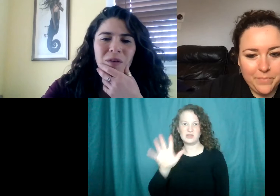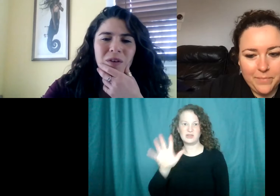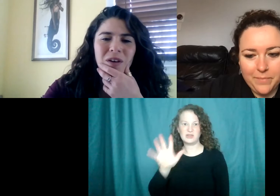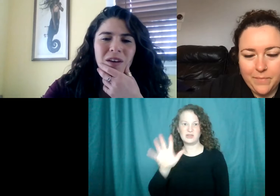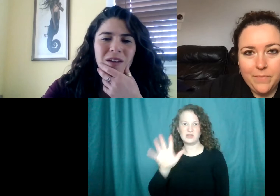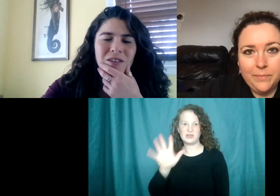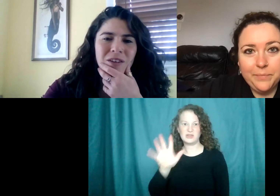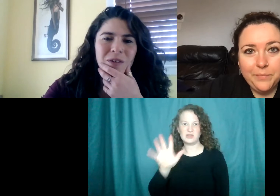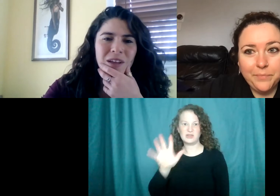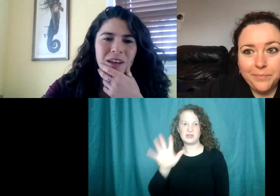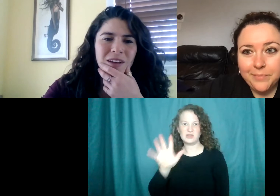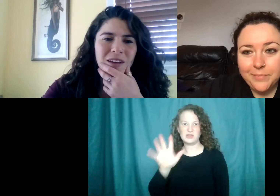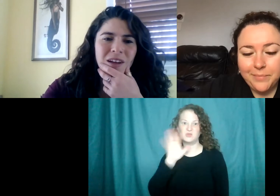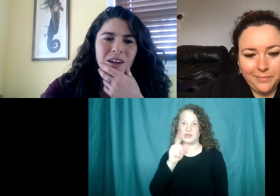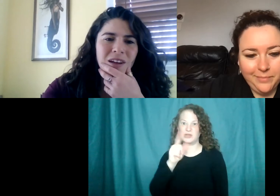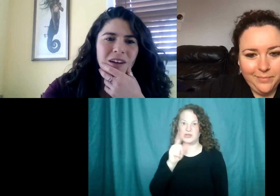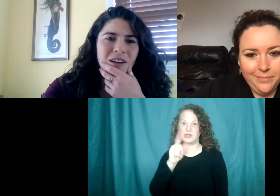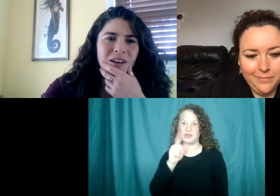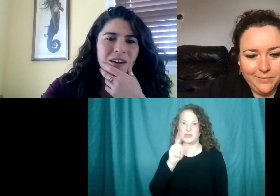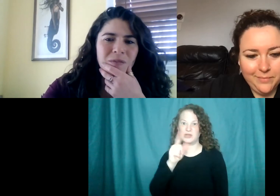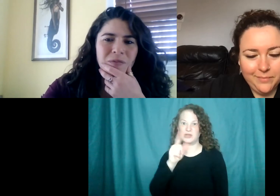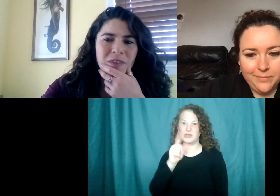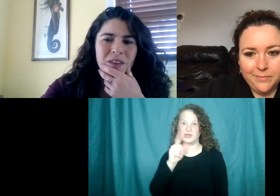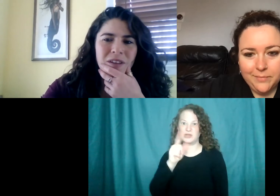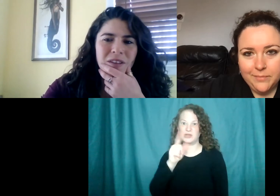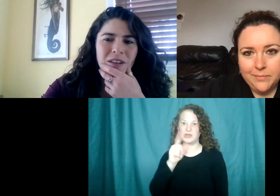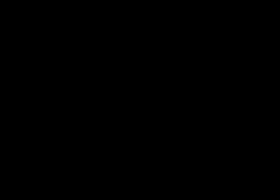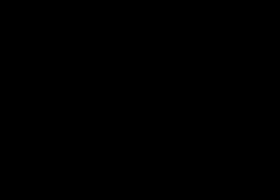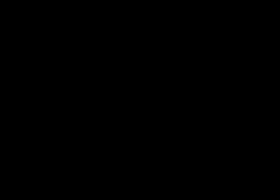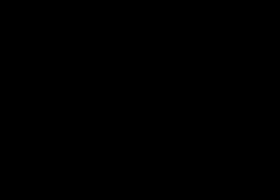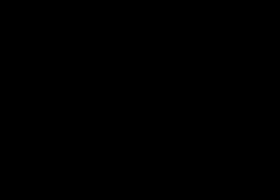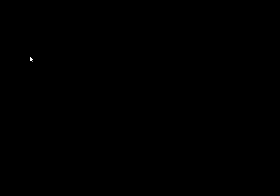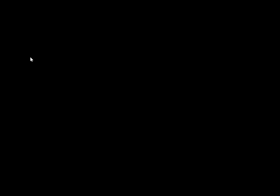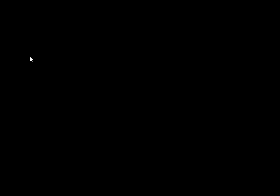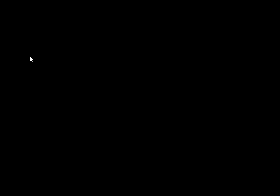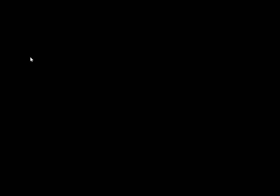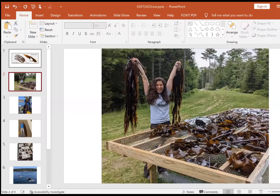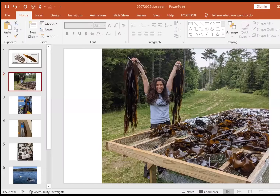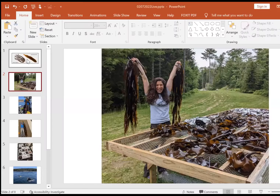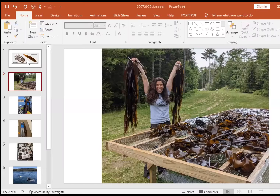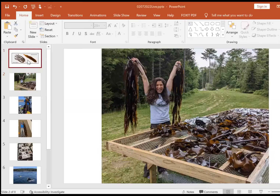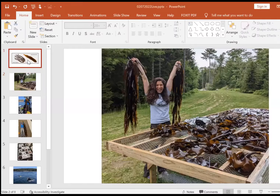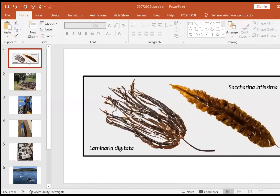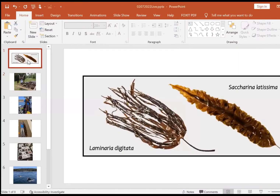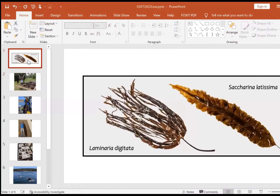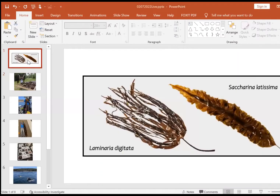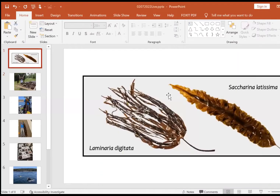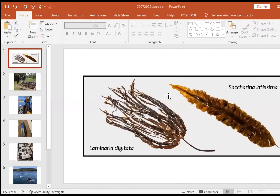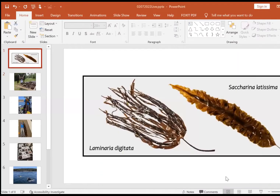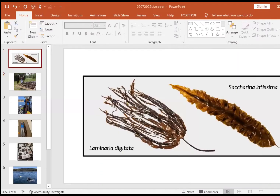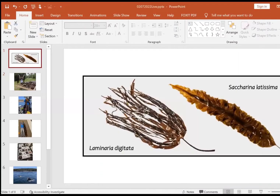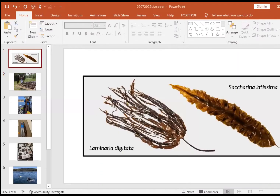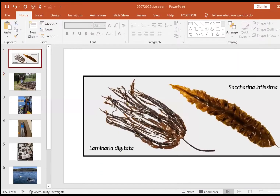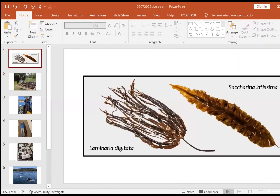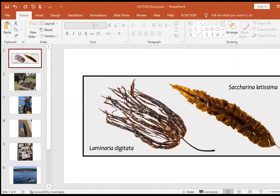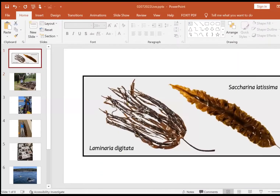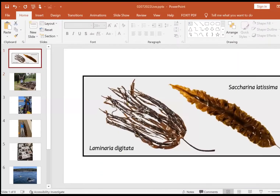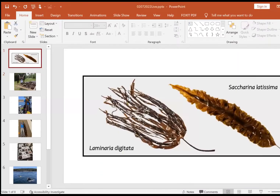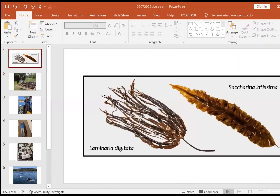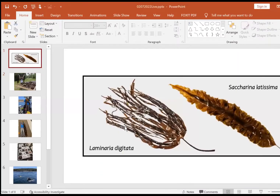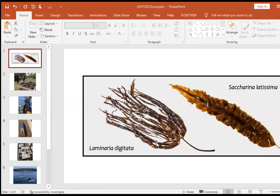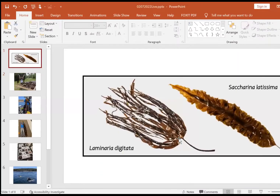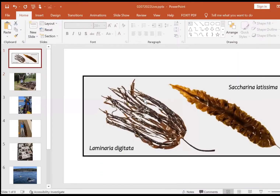that one, I'll show you again. The Laminaria digitata is this one. And these are photos that I took of